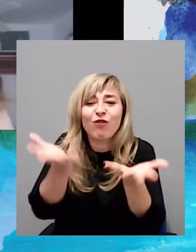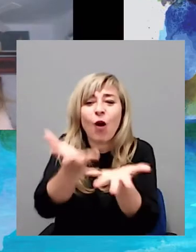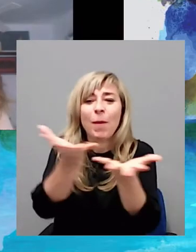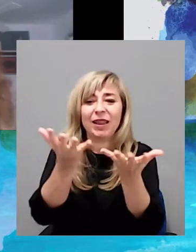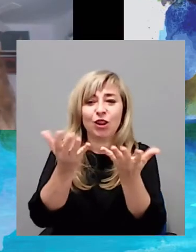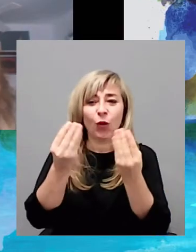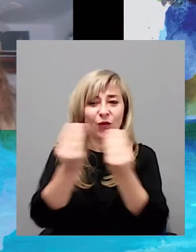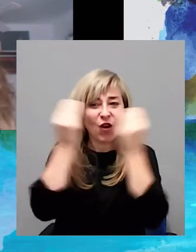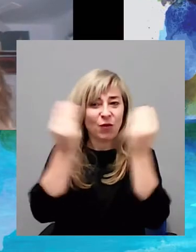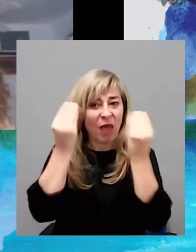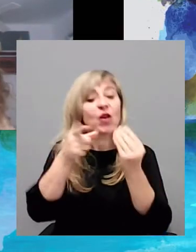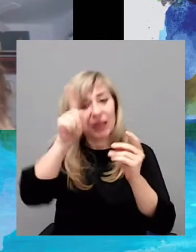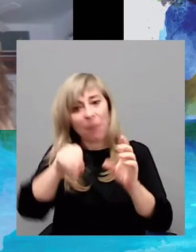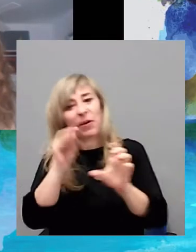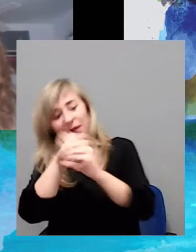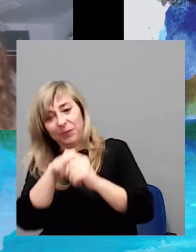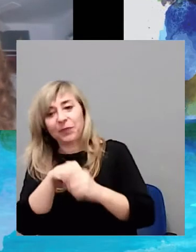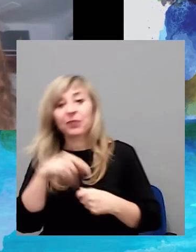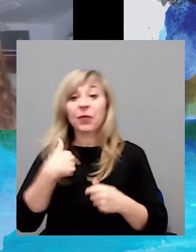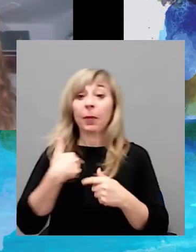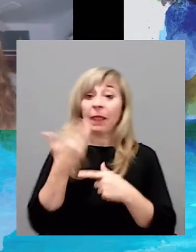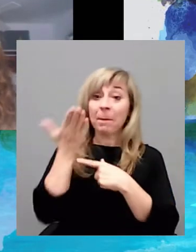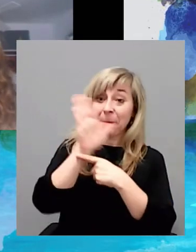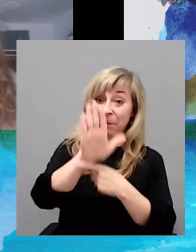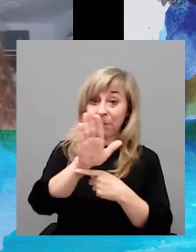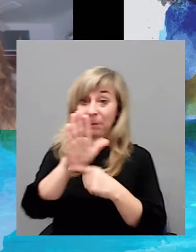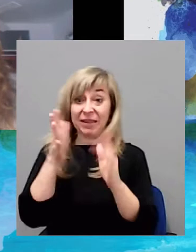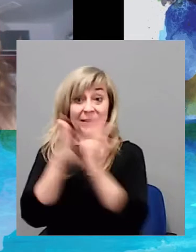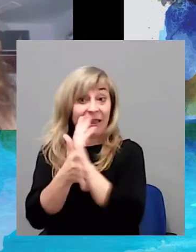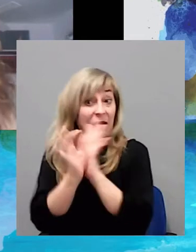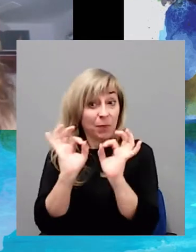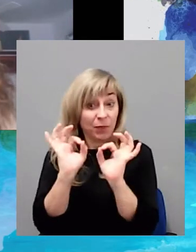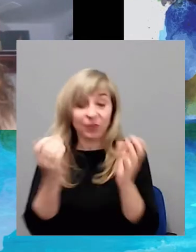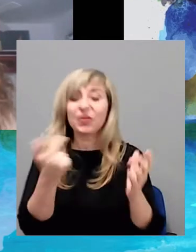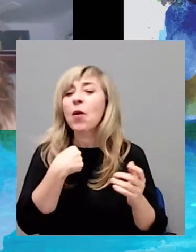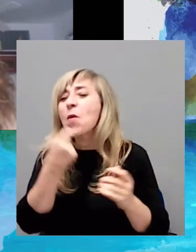And so that's my presentation. I just wanted to add